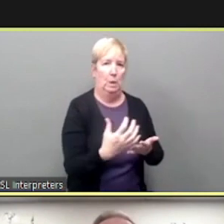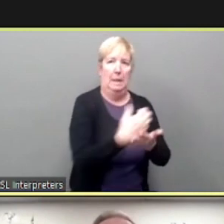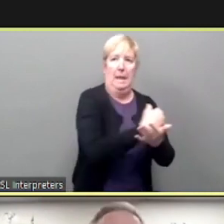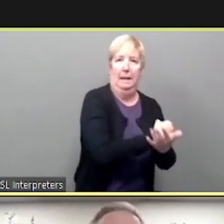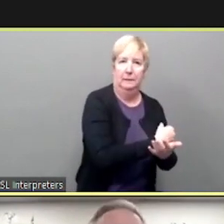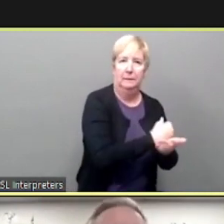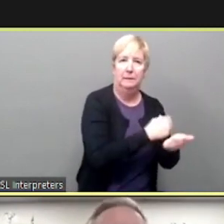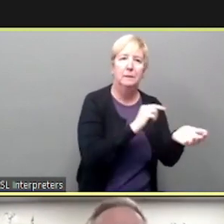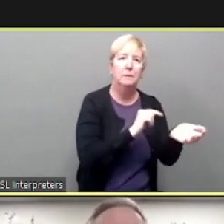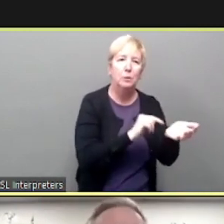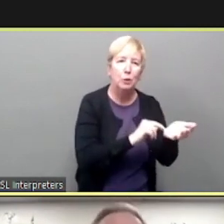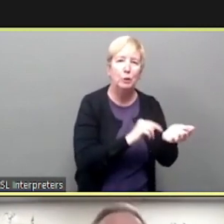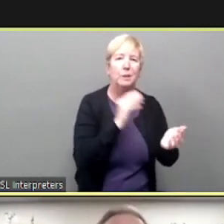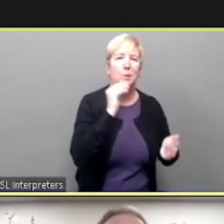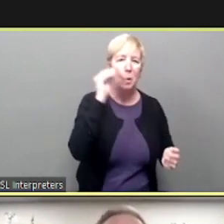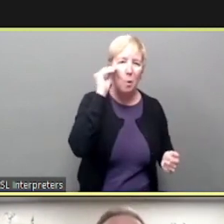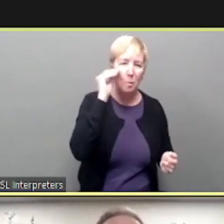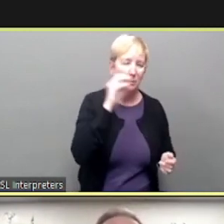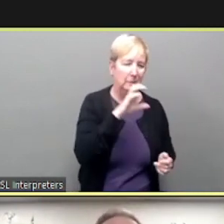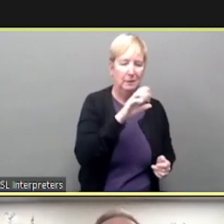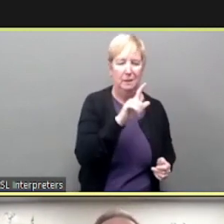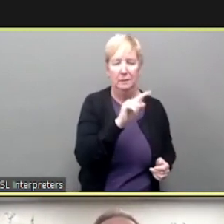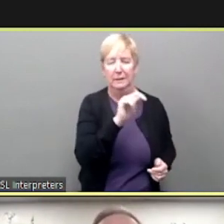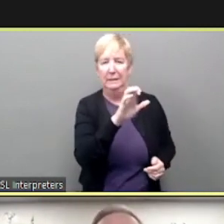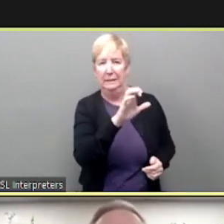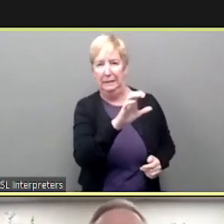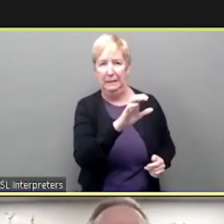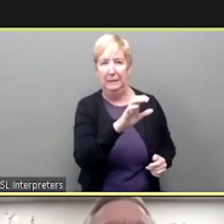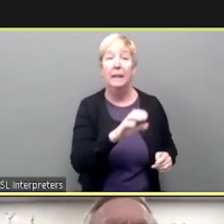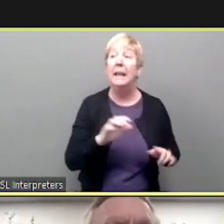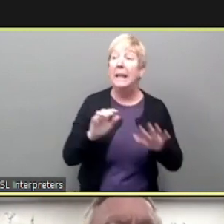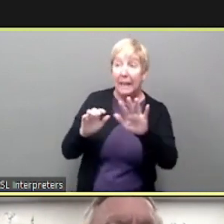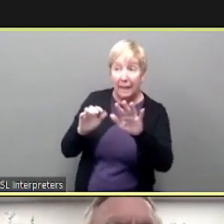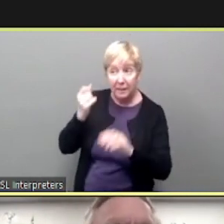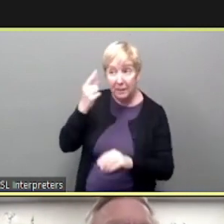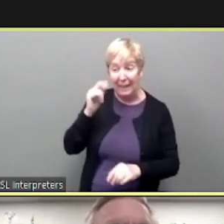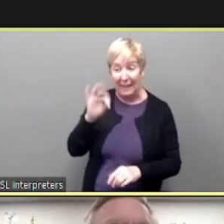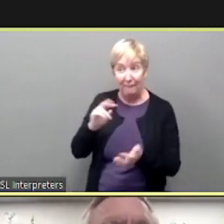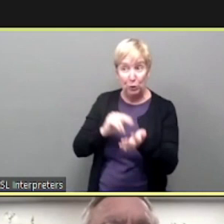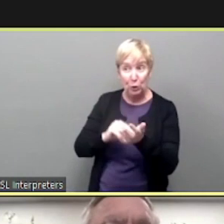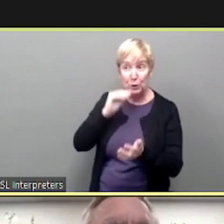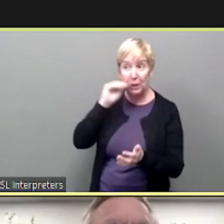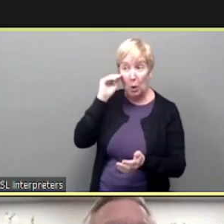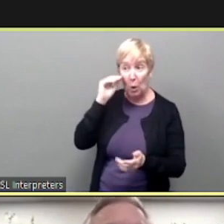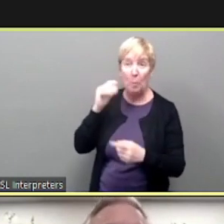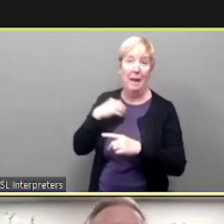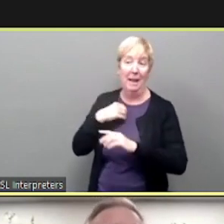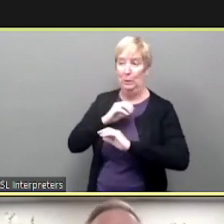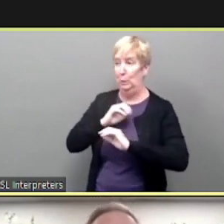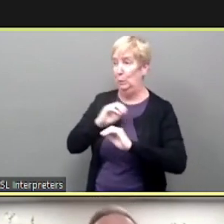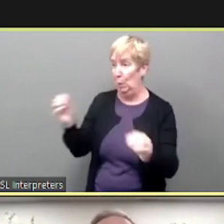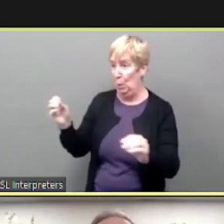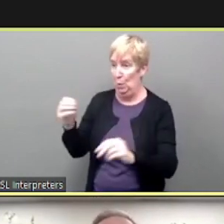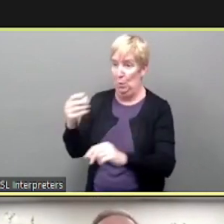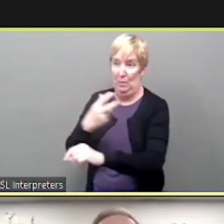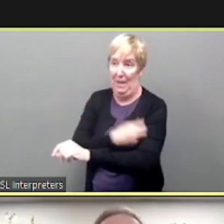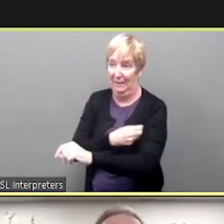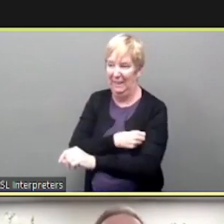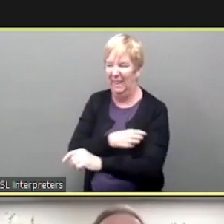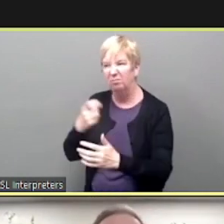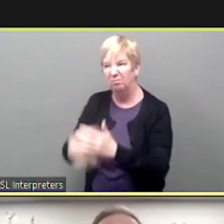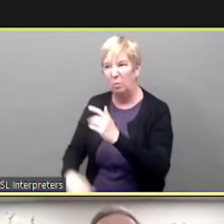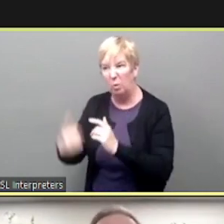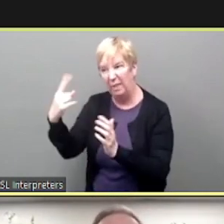facility data. CMS fines nursing homes $1,000. You can see that they don't have the unvaccinated with exemption there. These are